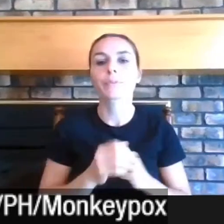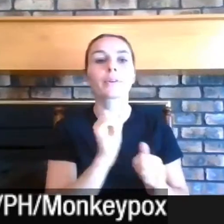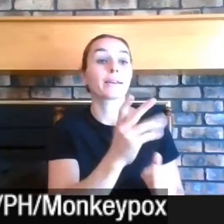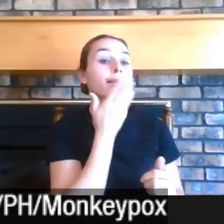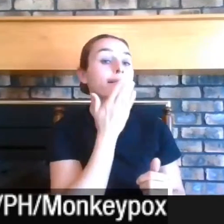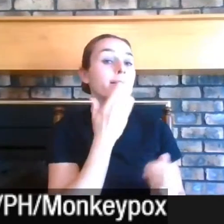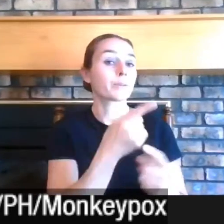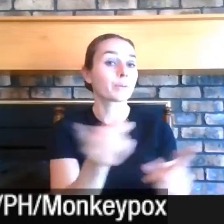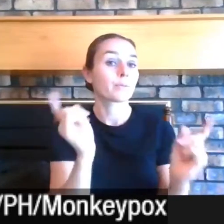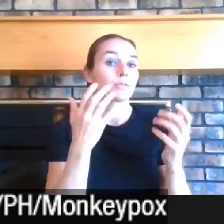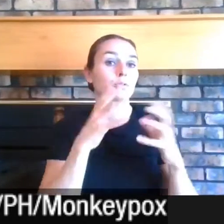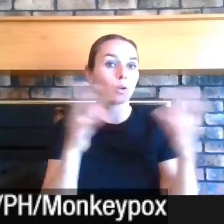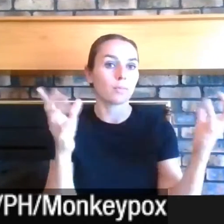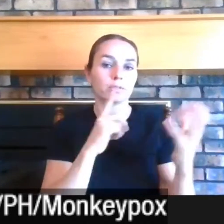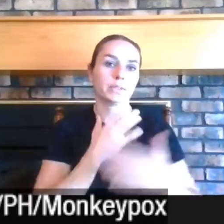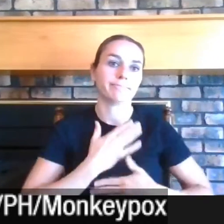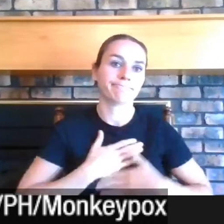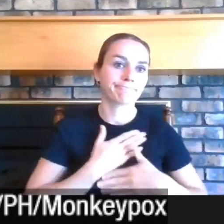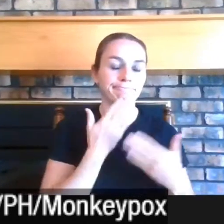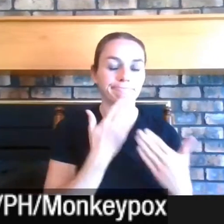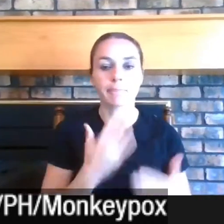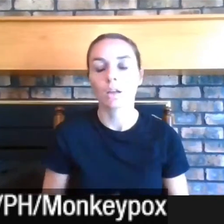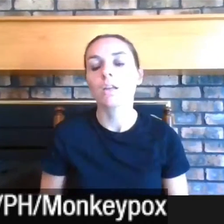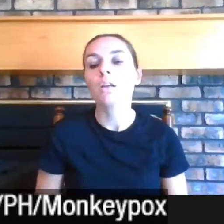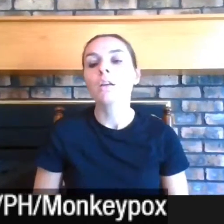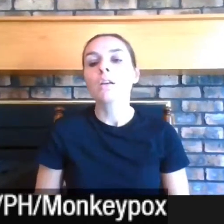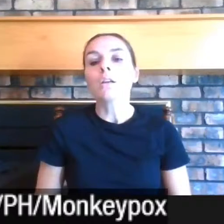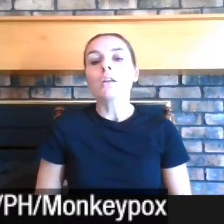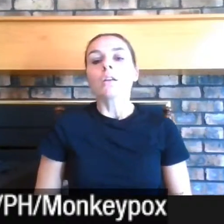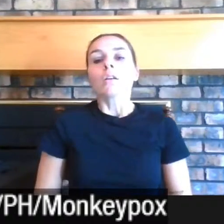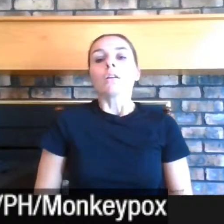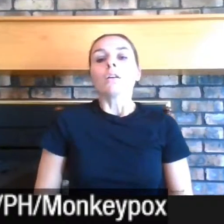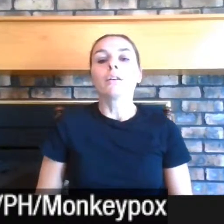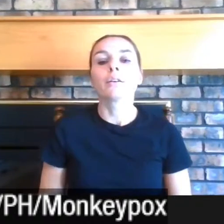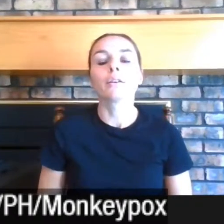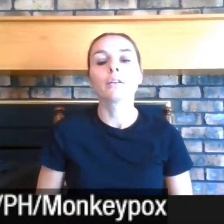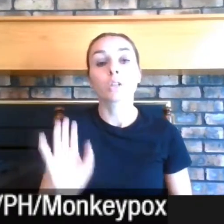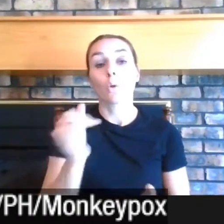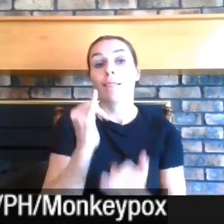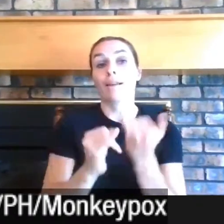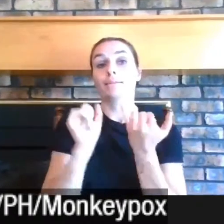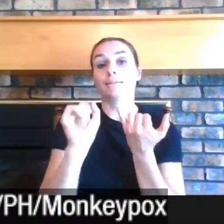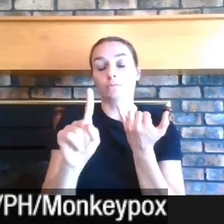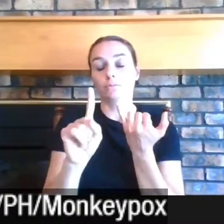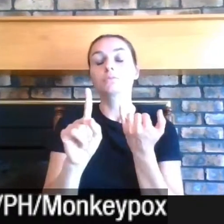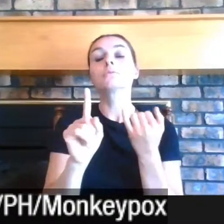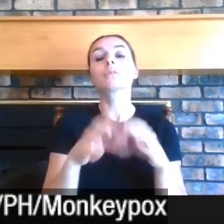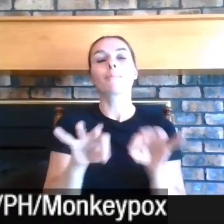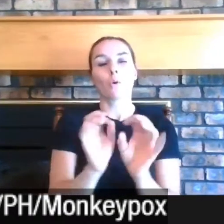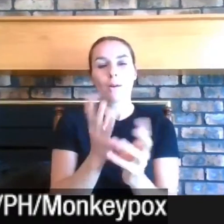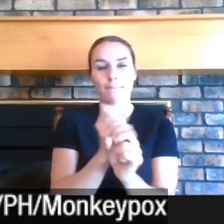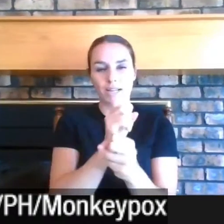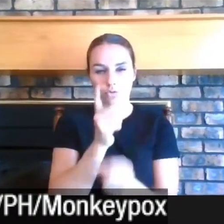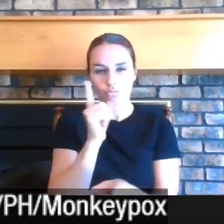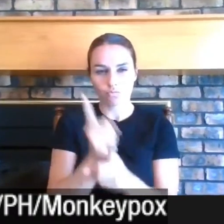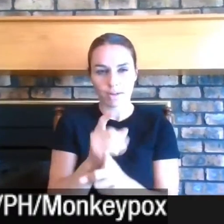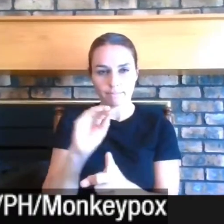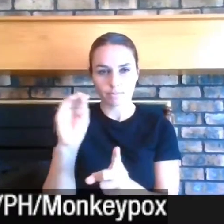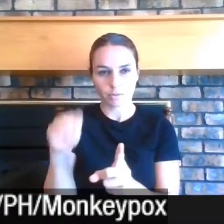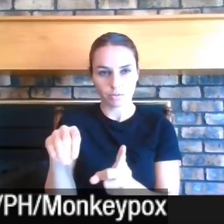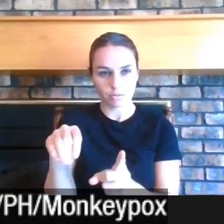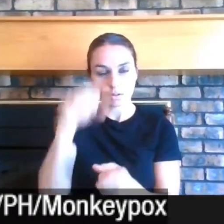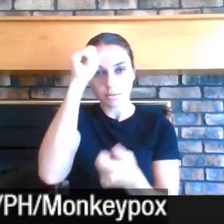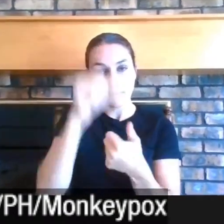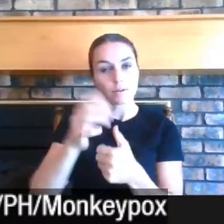so much. I appreciate it. Last question. So I just wanted to make sure that I got the percentage right. Early on, we